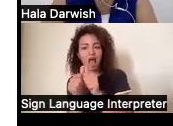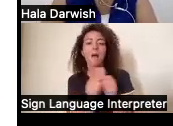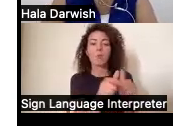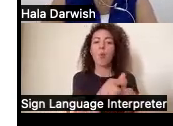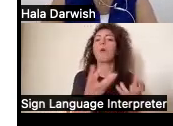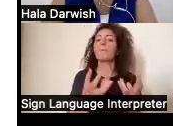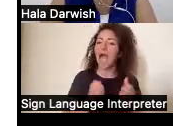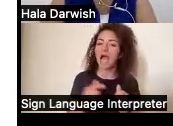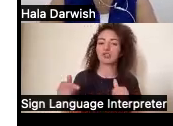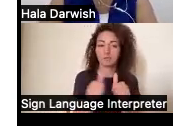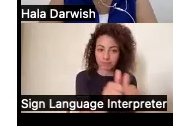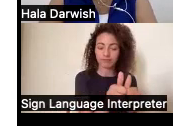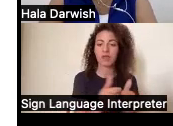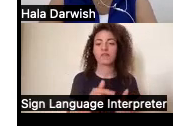managers.